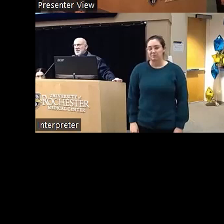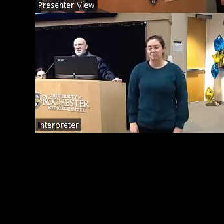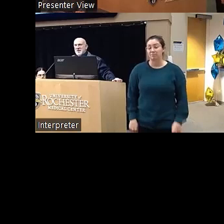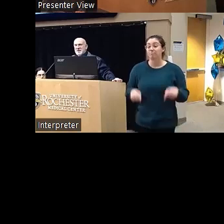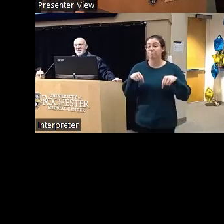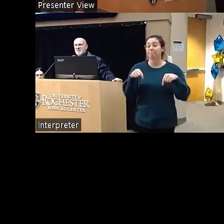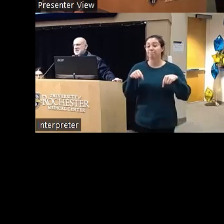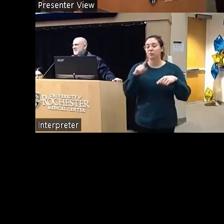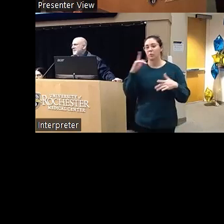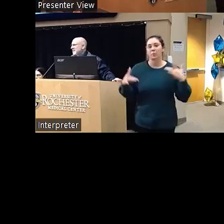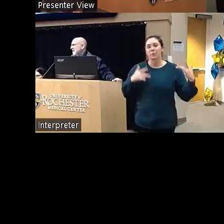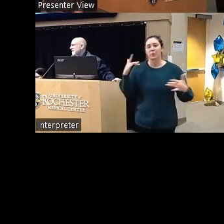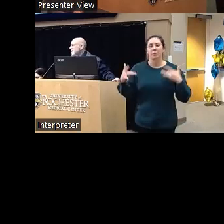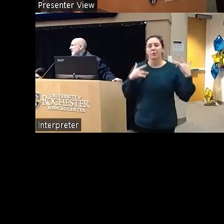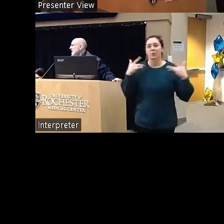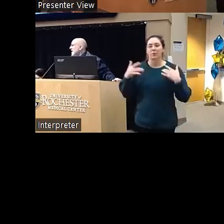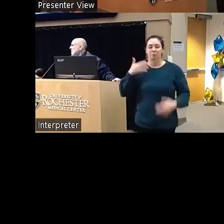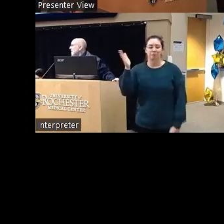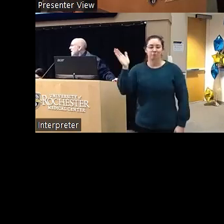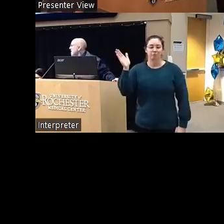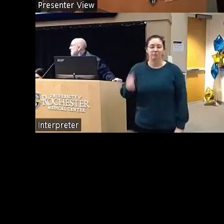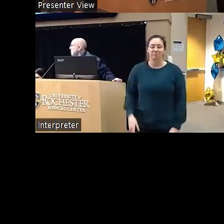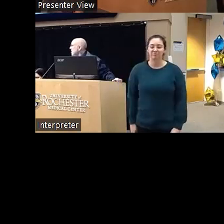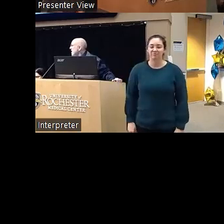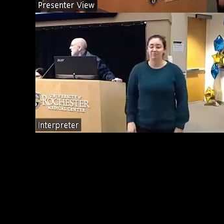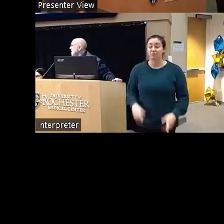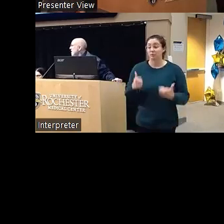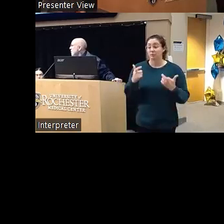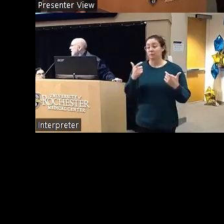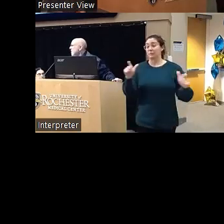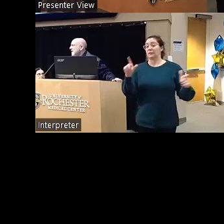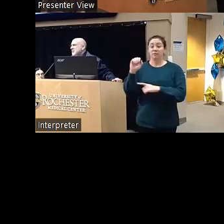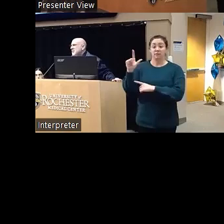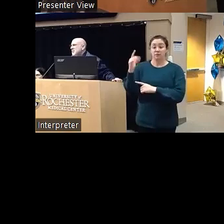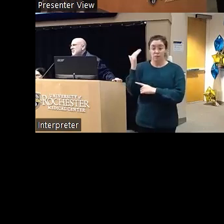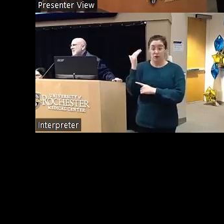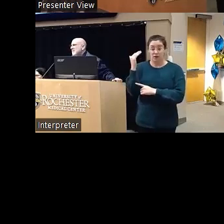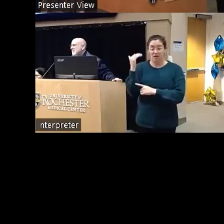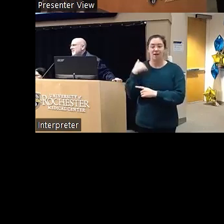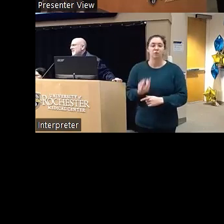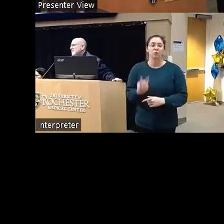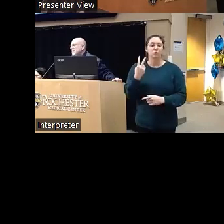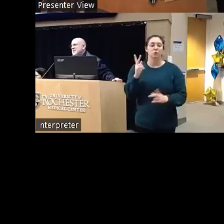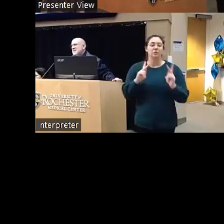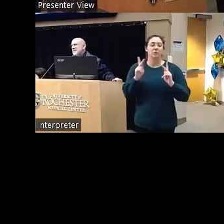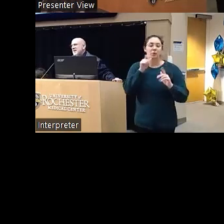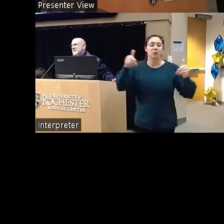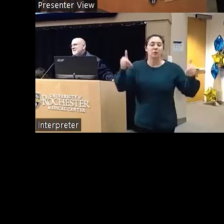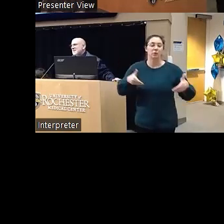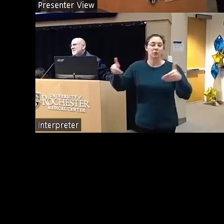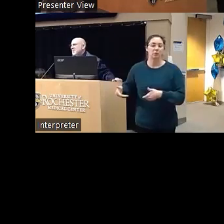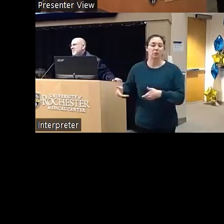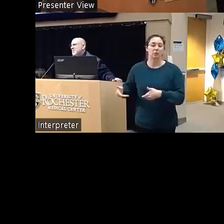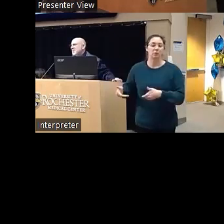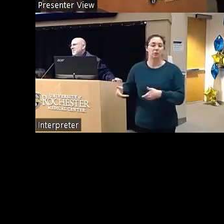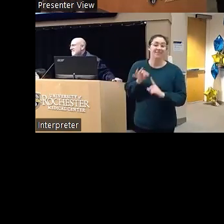This is really an exciting presentation. And in fact, it's so big that we have to have two people doing the introduction today